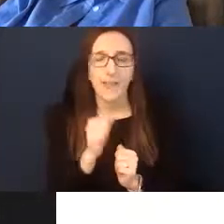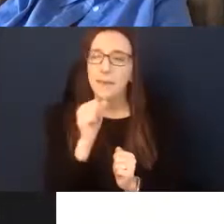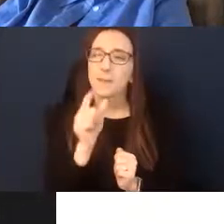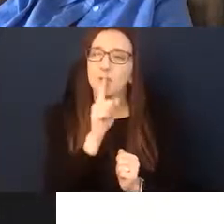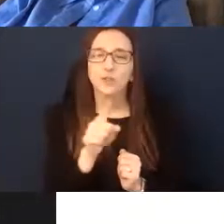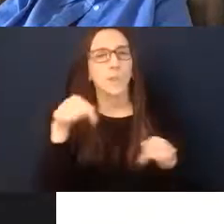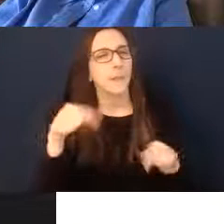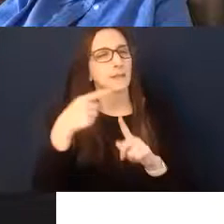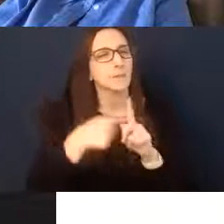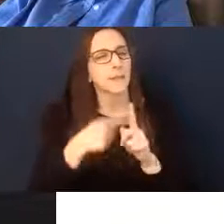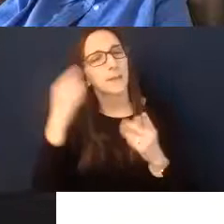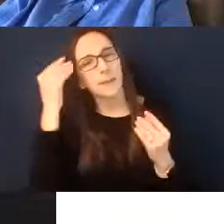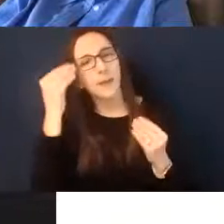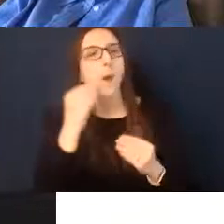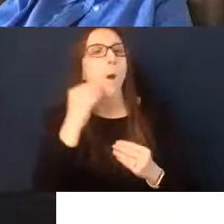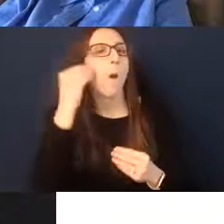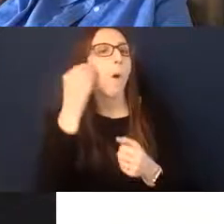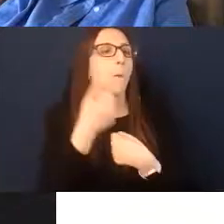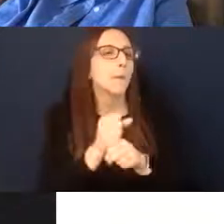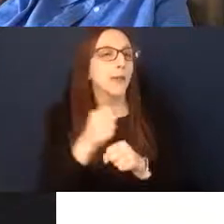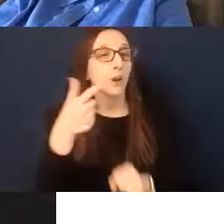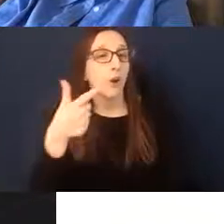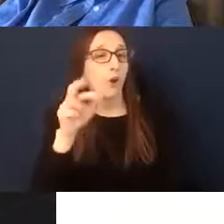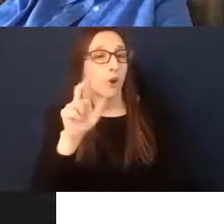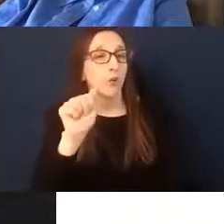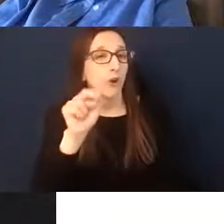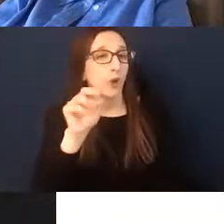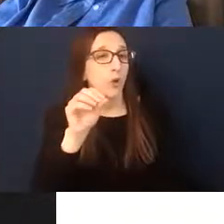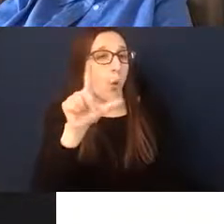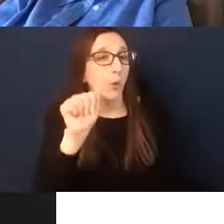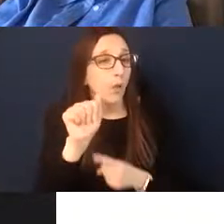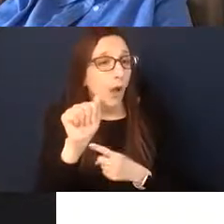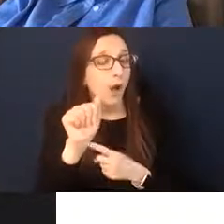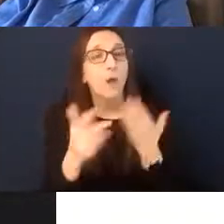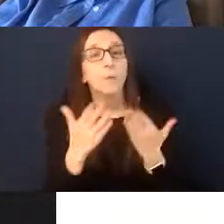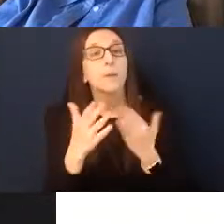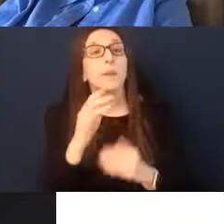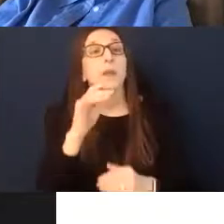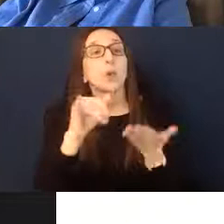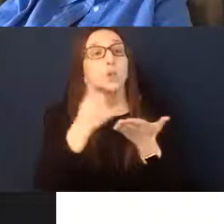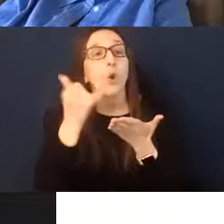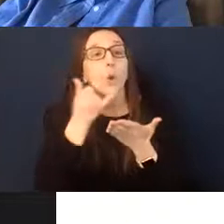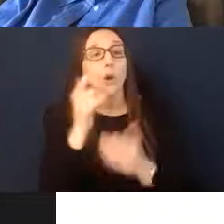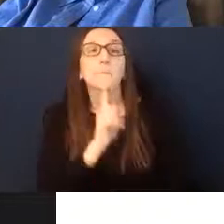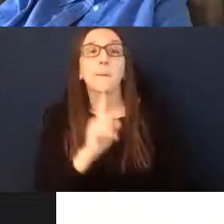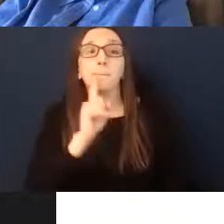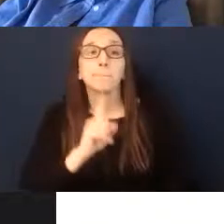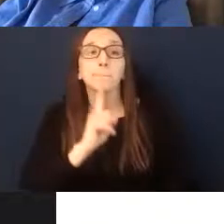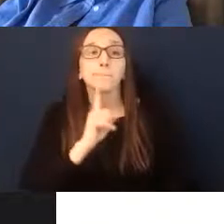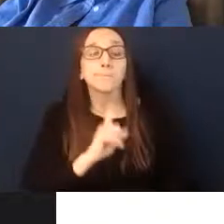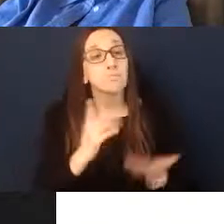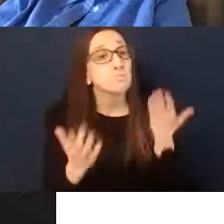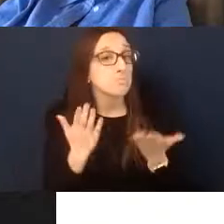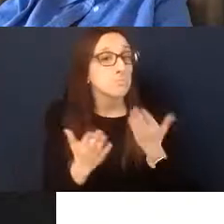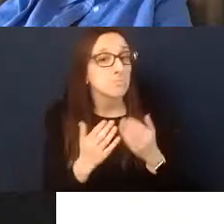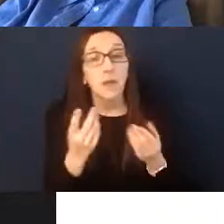this month. I was thinking maybe a homemade granola or yogurt pops. I'm not necessarily sure yet, but you can